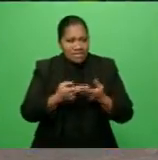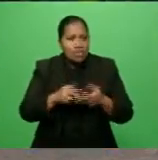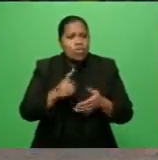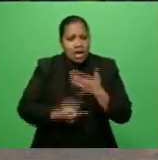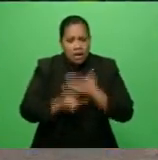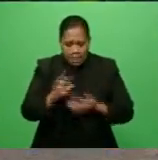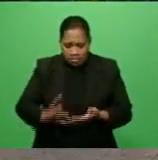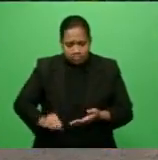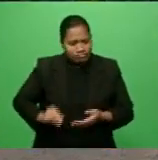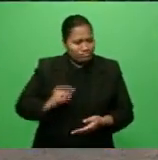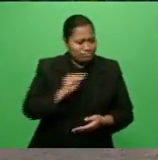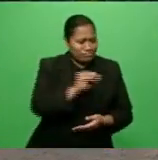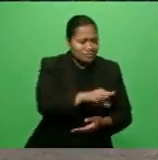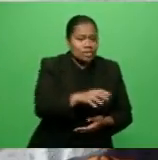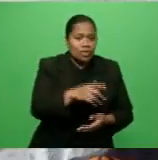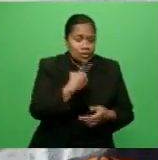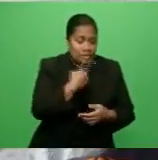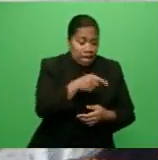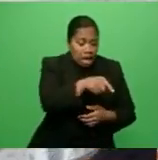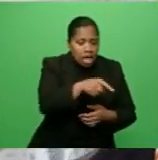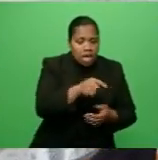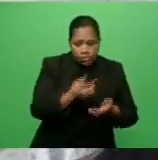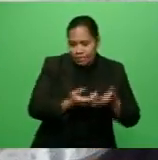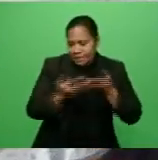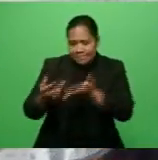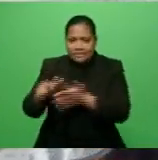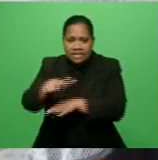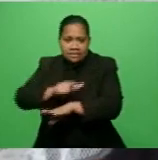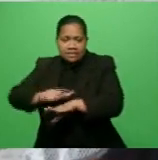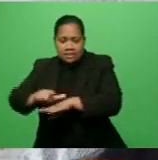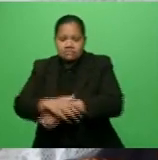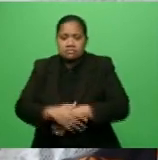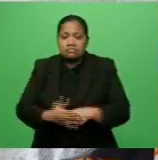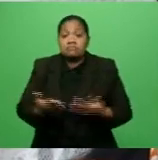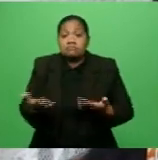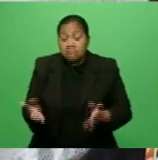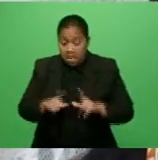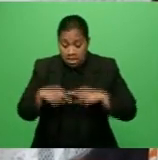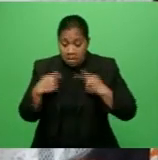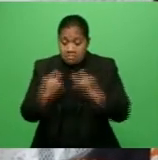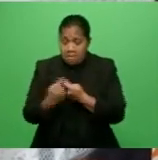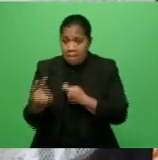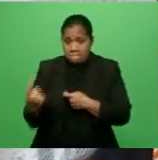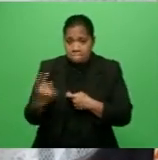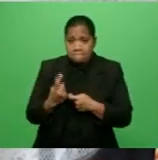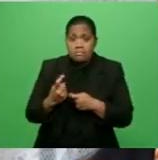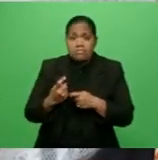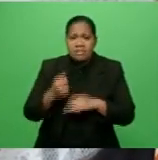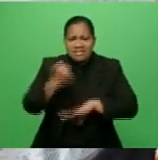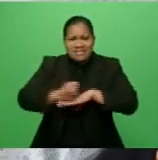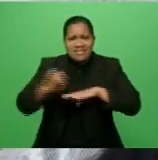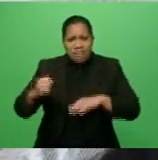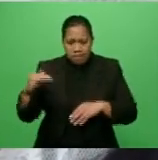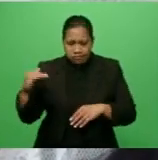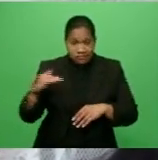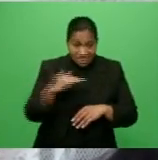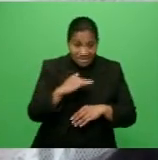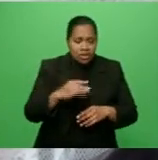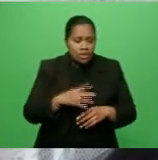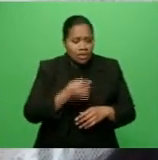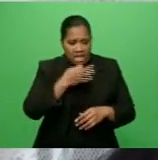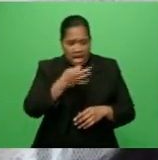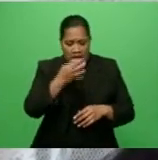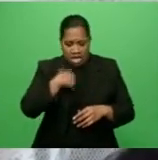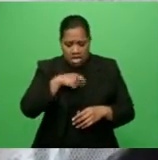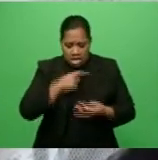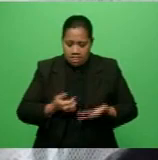being promised a piece of land. Came in a government vehicle and they asked us to give them money so that they can find land